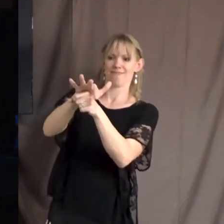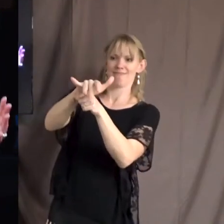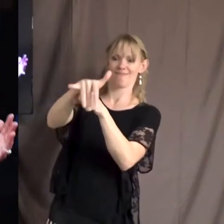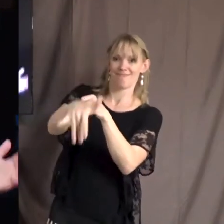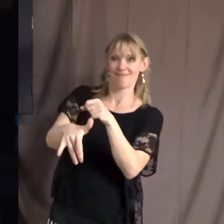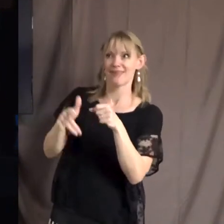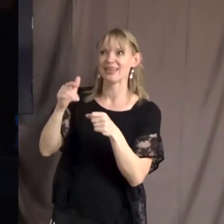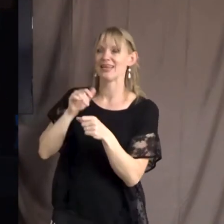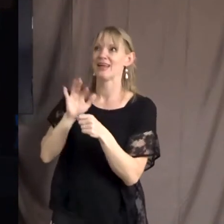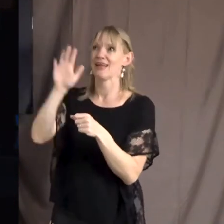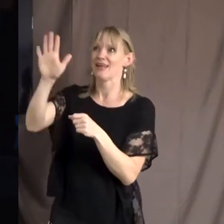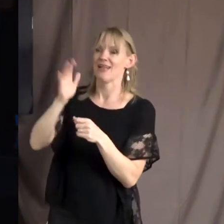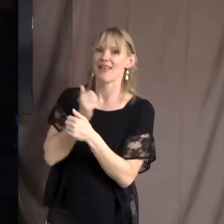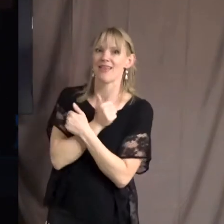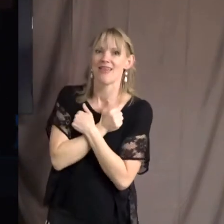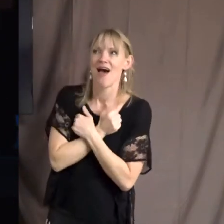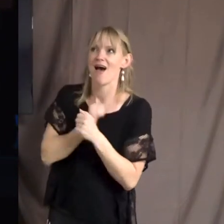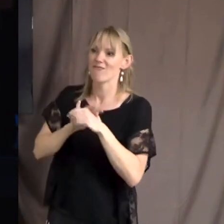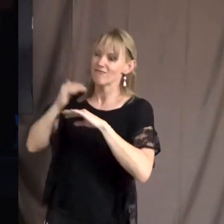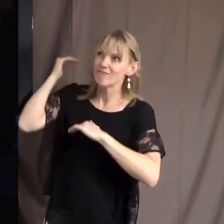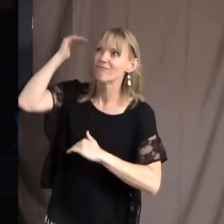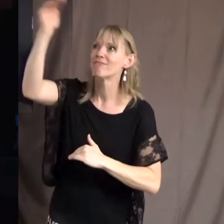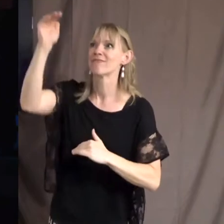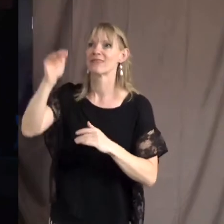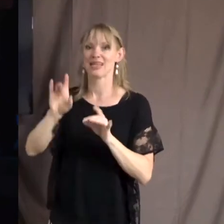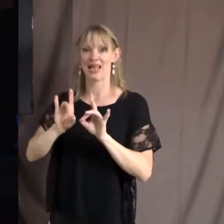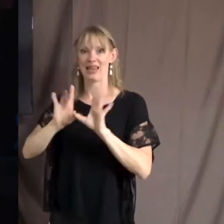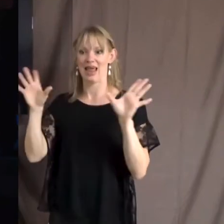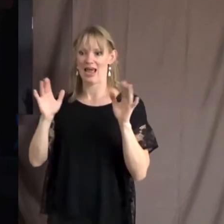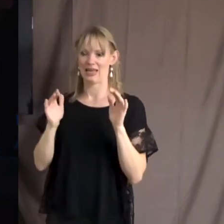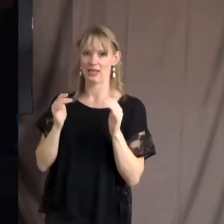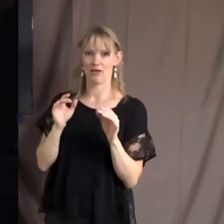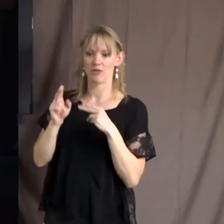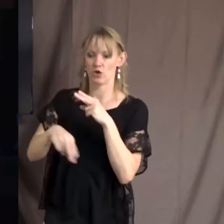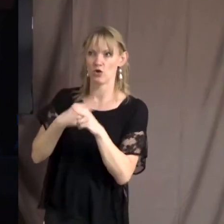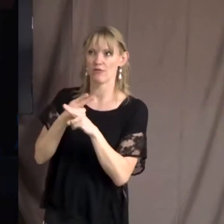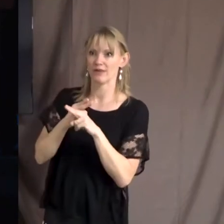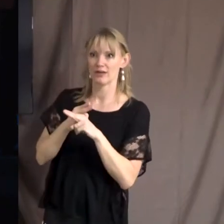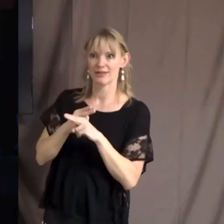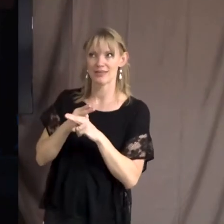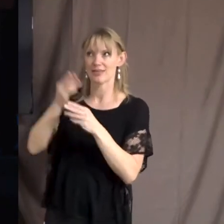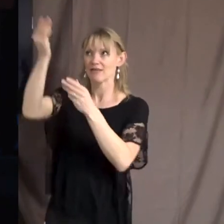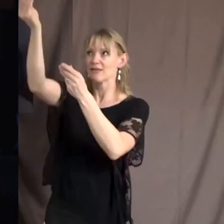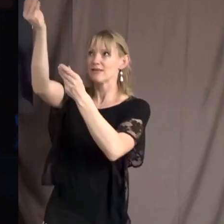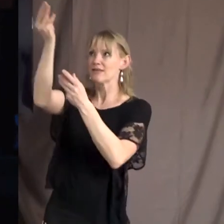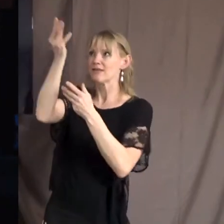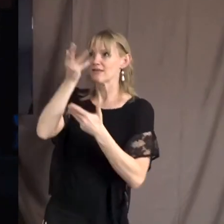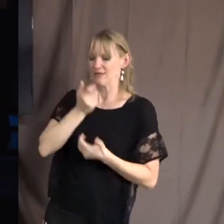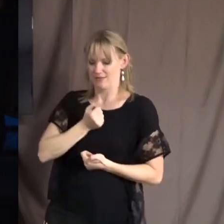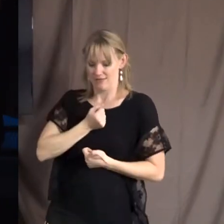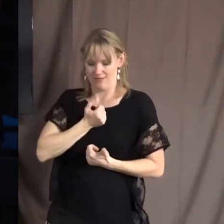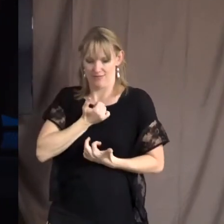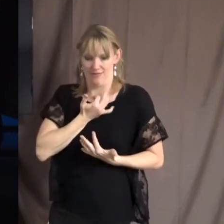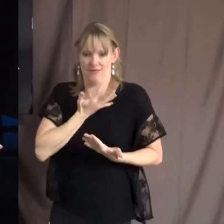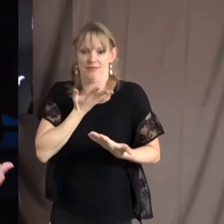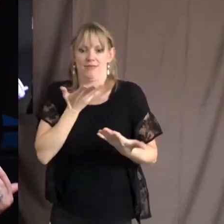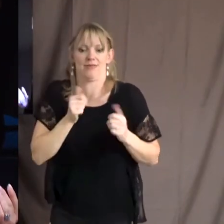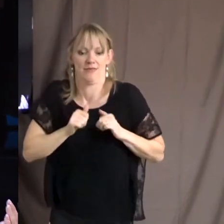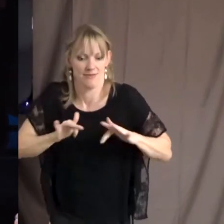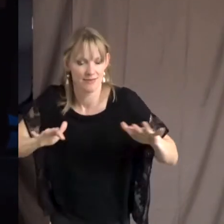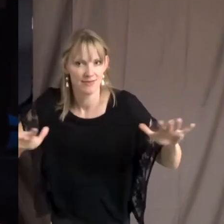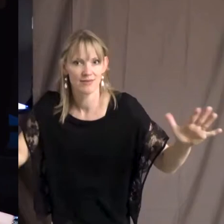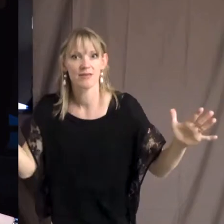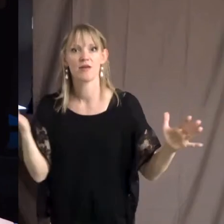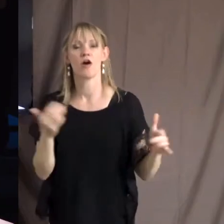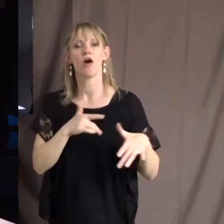love of the universe, the infinite light of the universe is pouring itself through us right now. And we open our hearts and